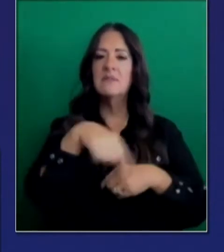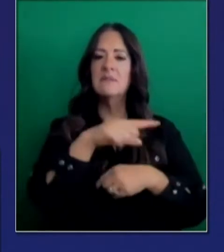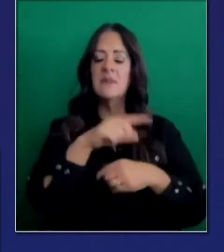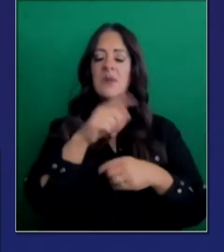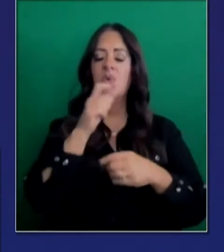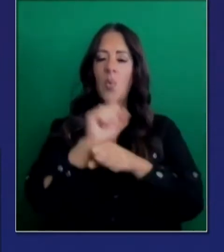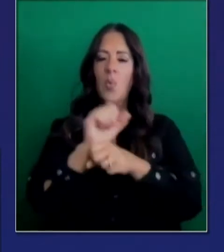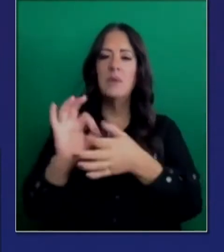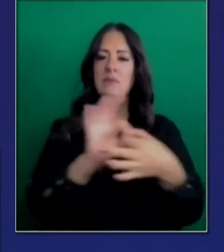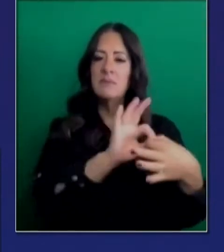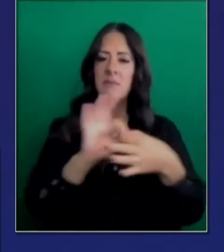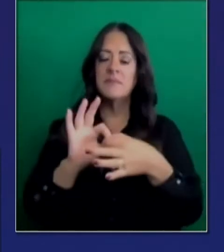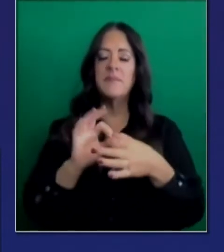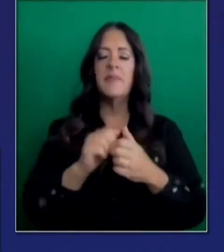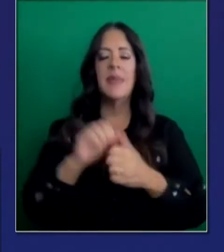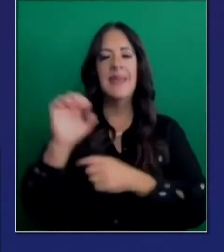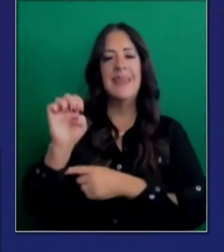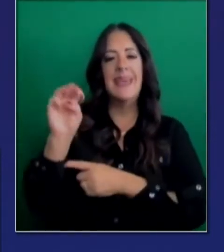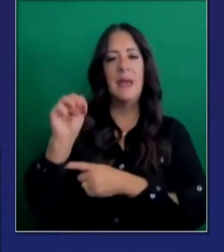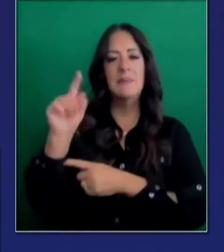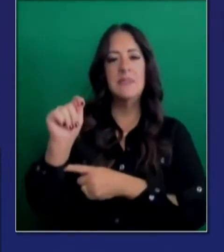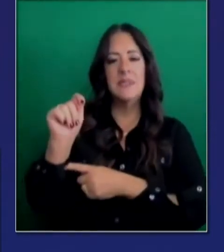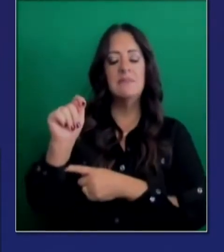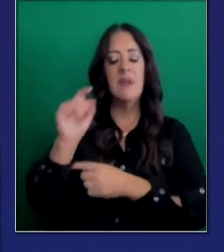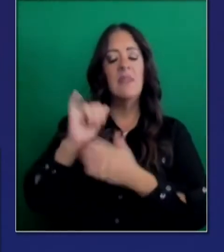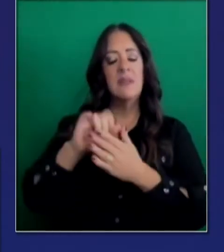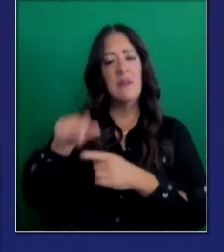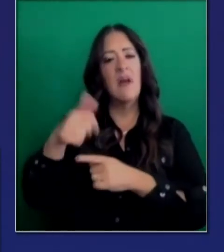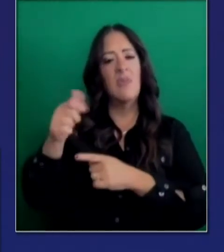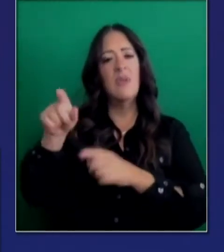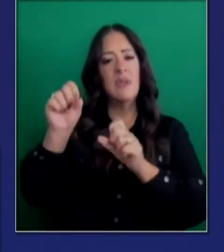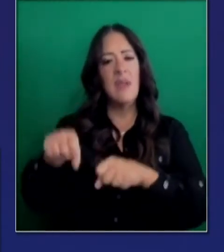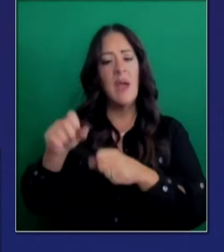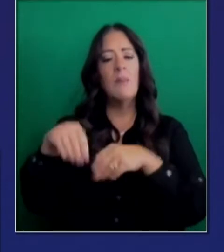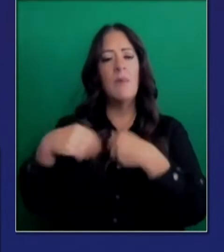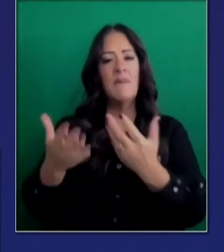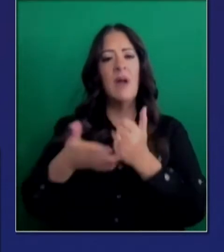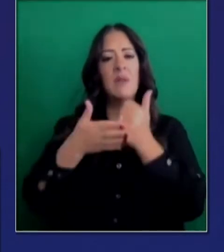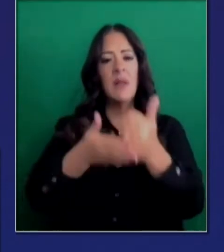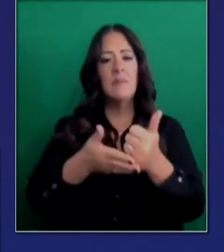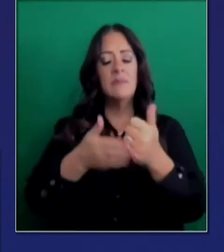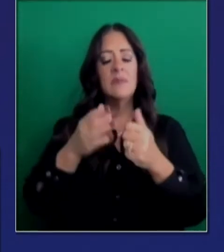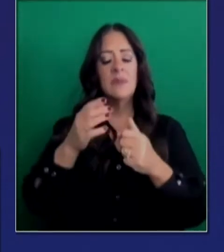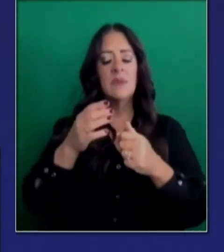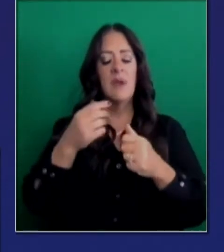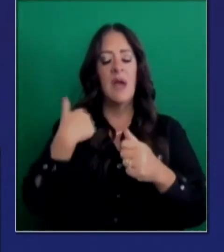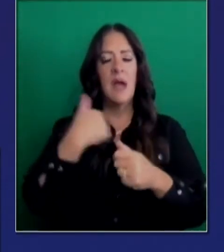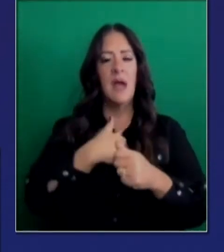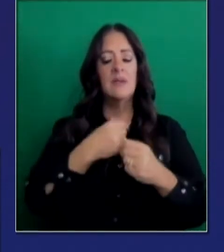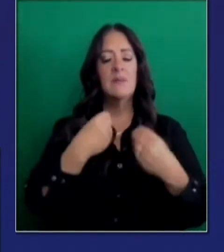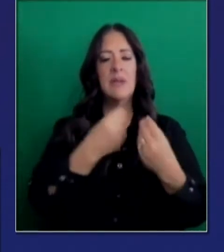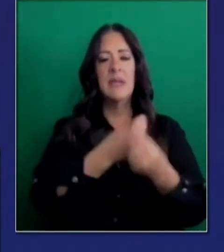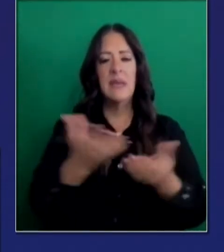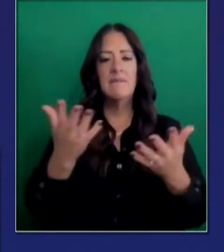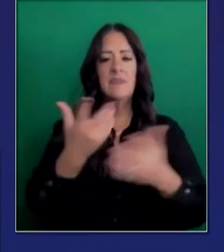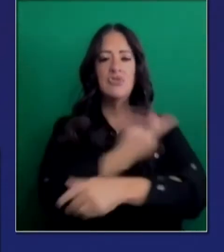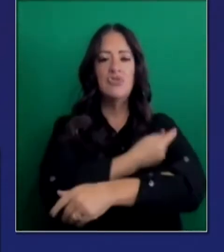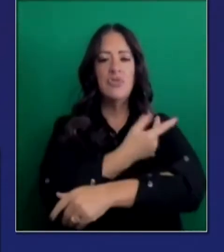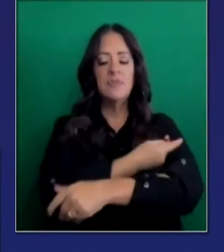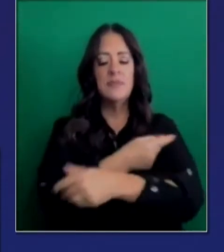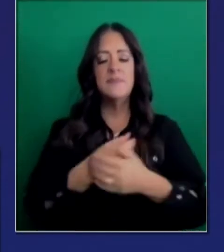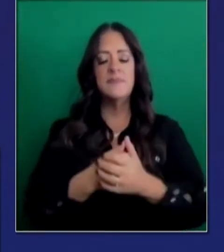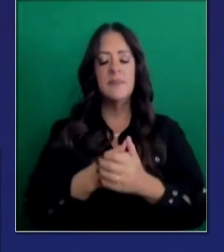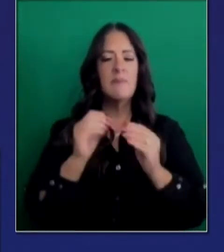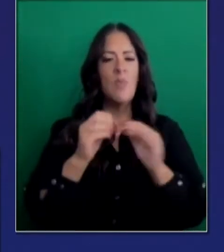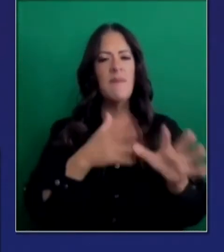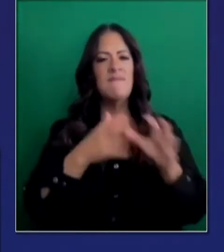EMTs as this local option for additional vaccinators to help administer these vaccines faster, again